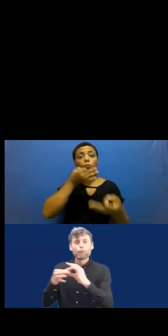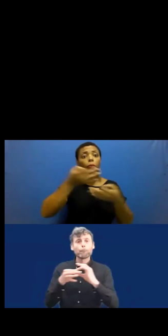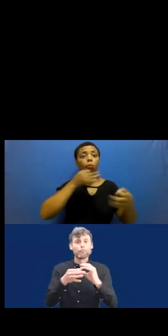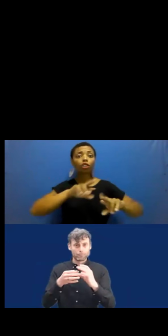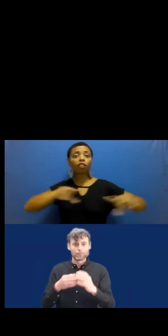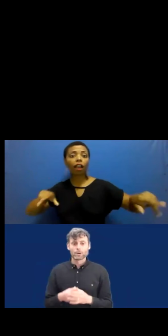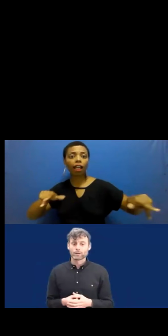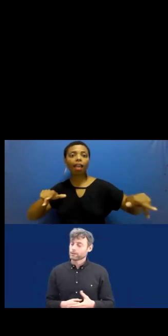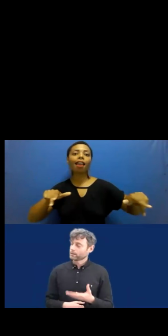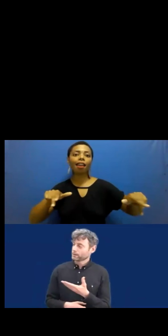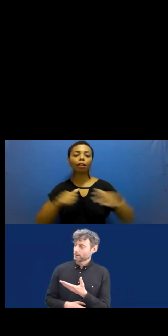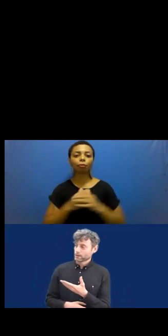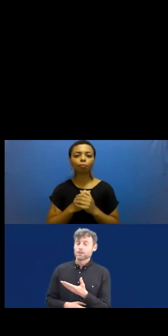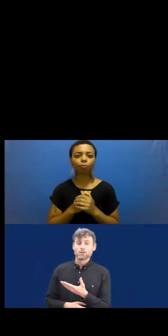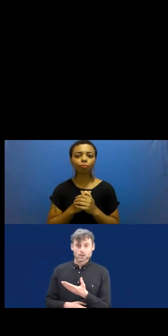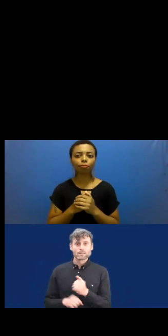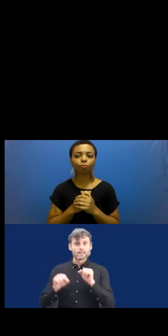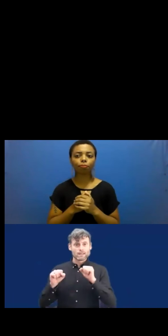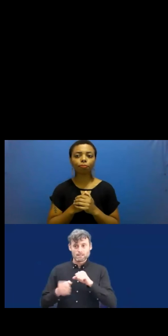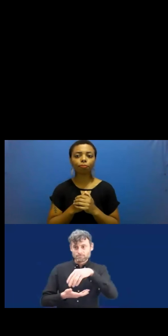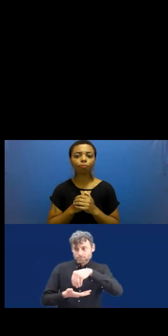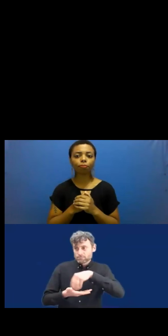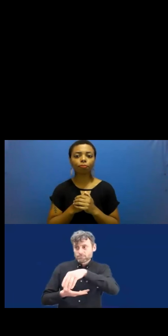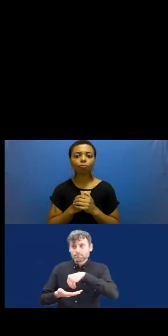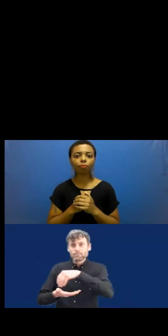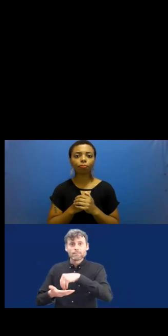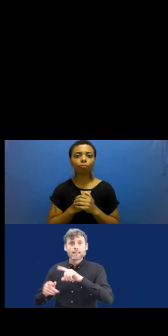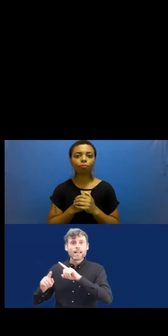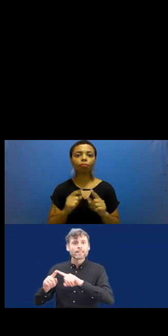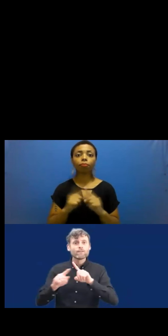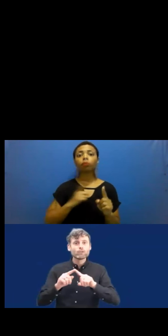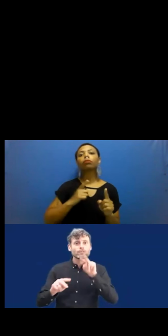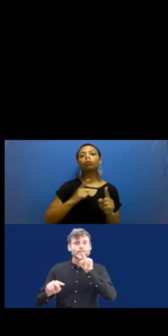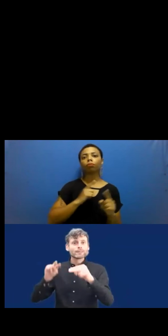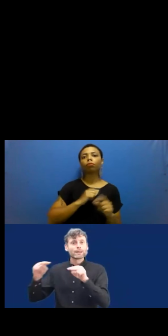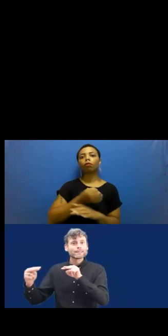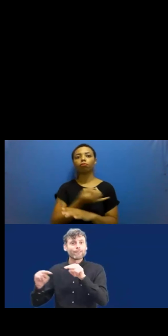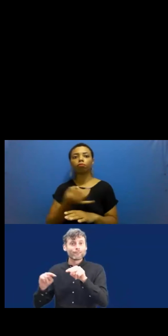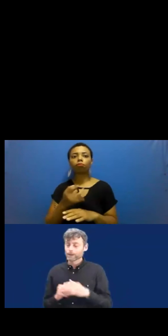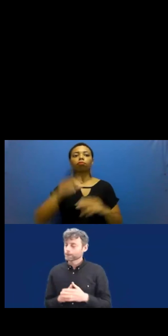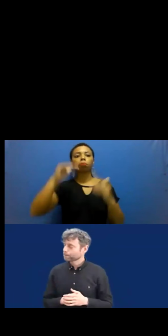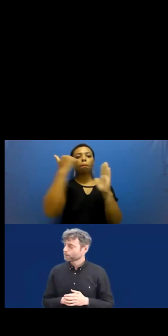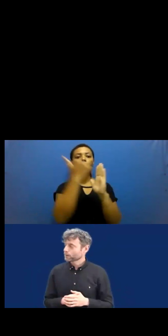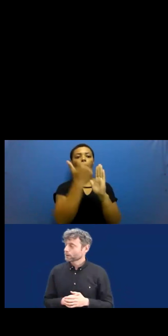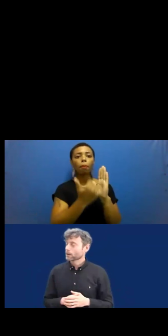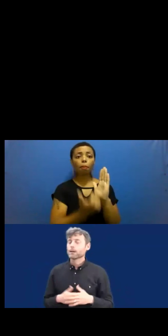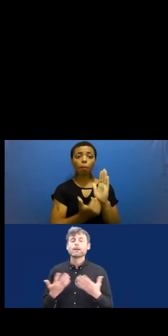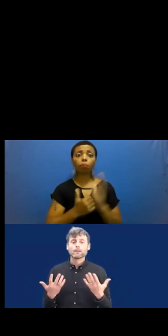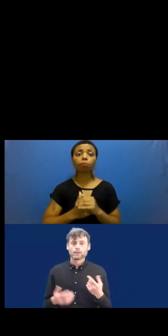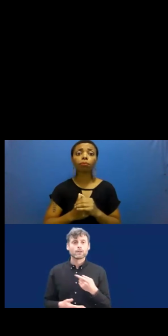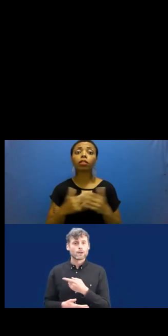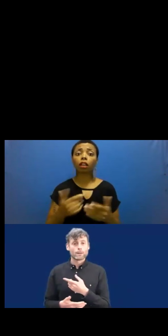Herman has some positions about. And this allows the expression of different